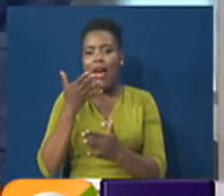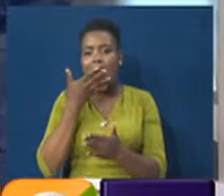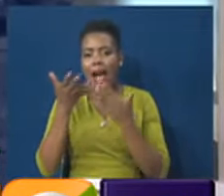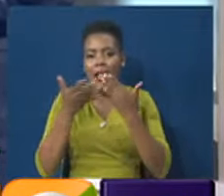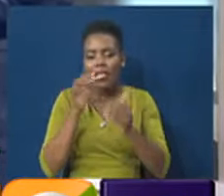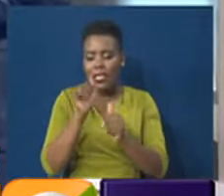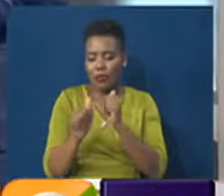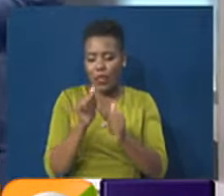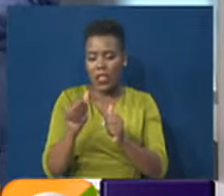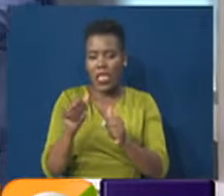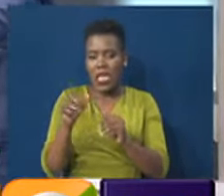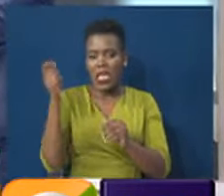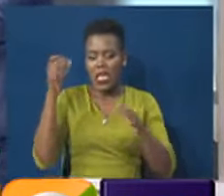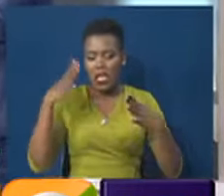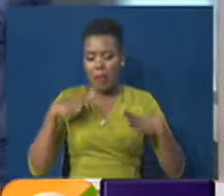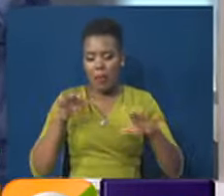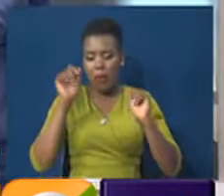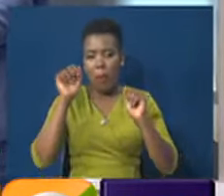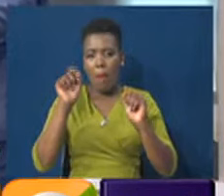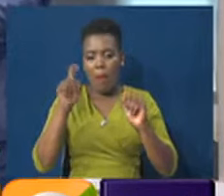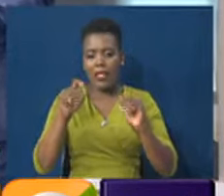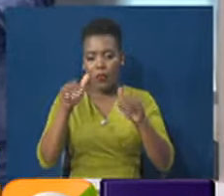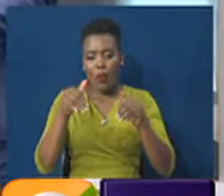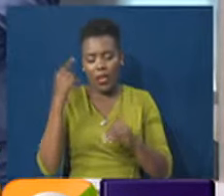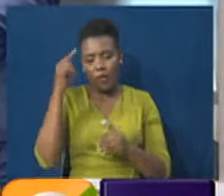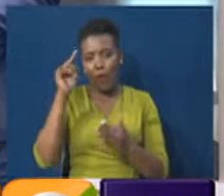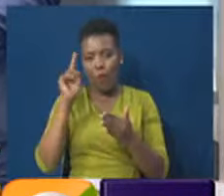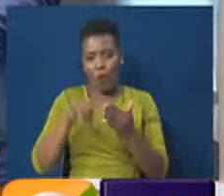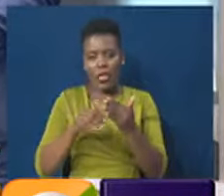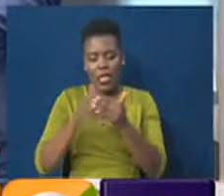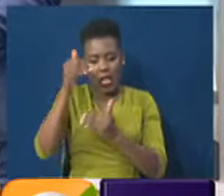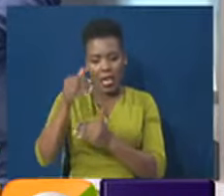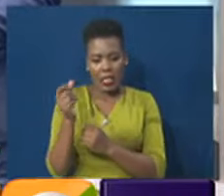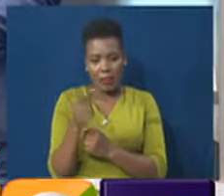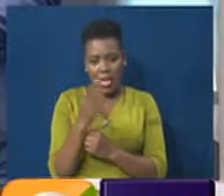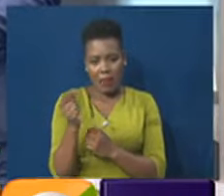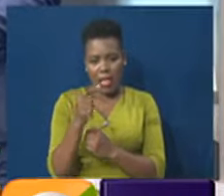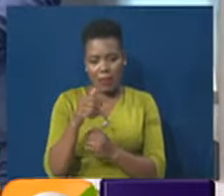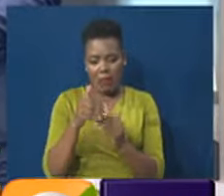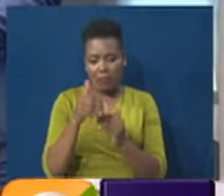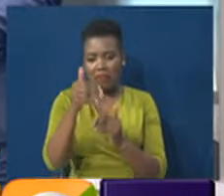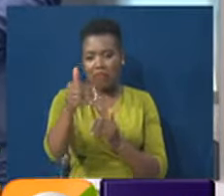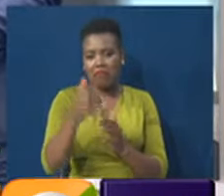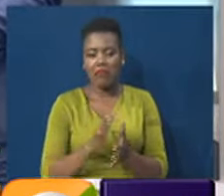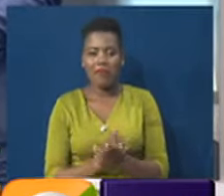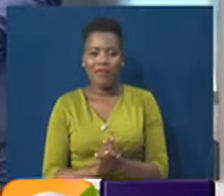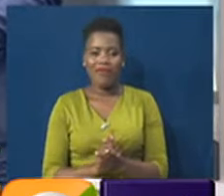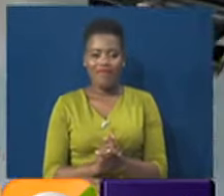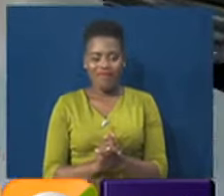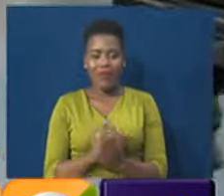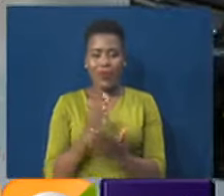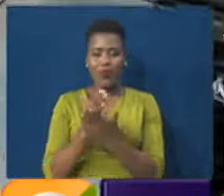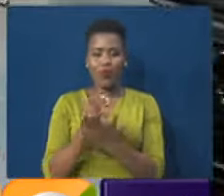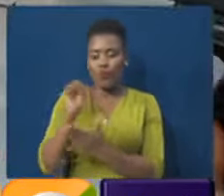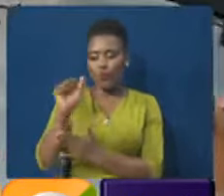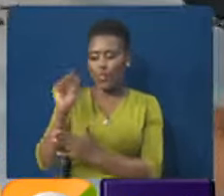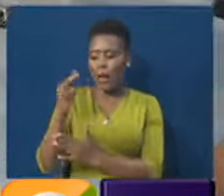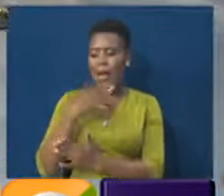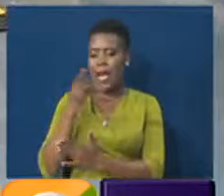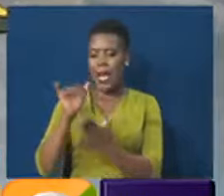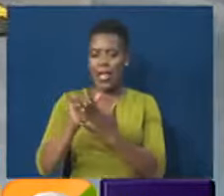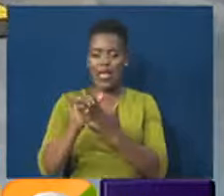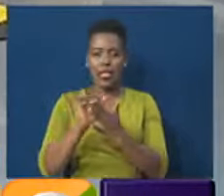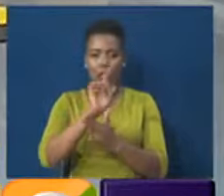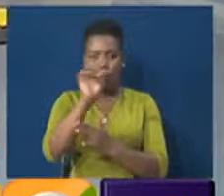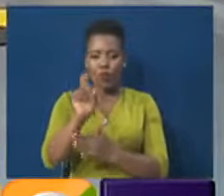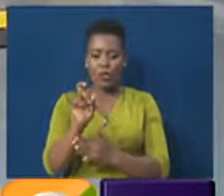and what should Kenyans wait to see happening in the coming months? I like this question, Sam, but I wish